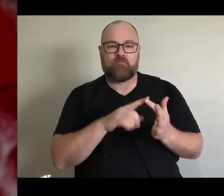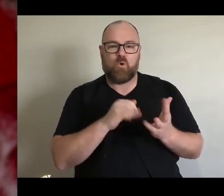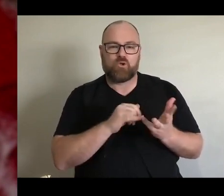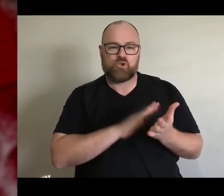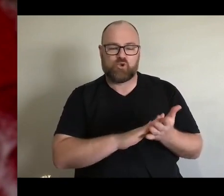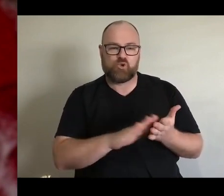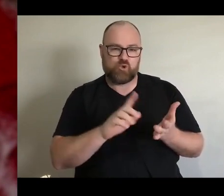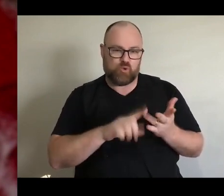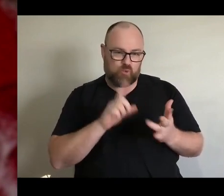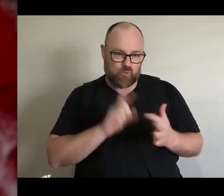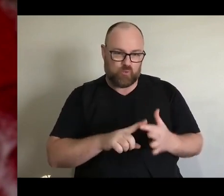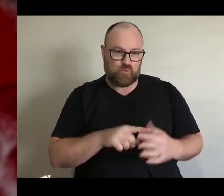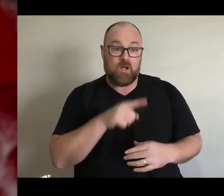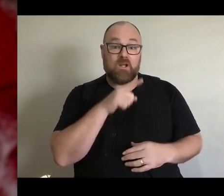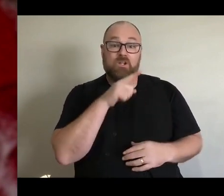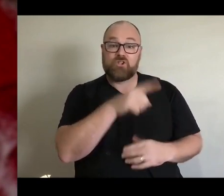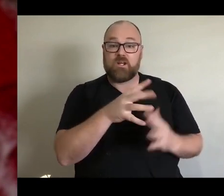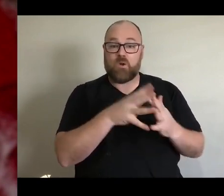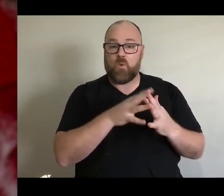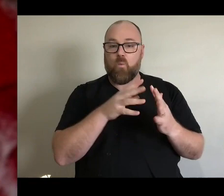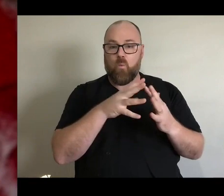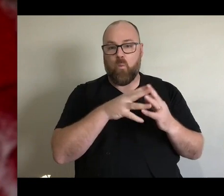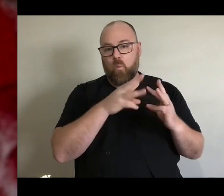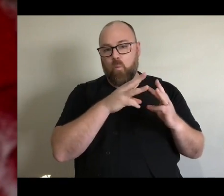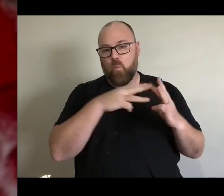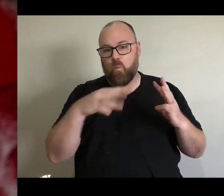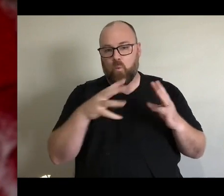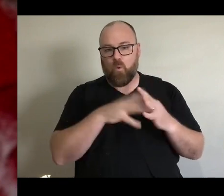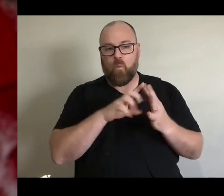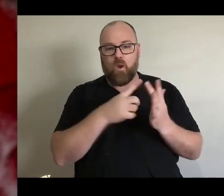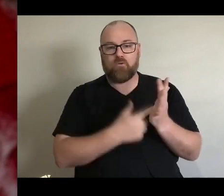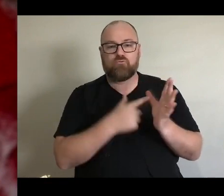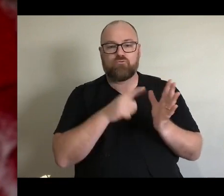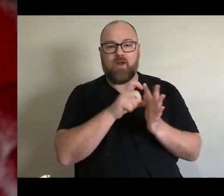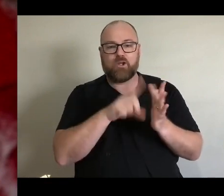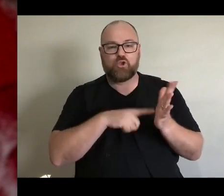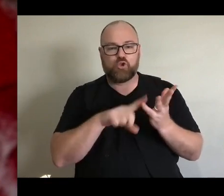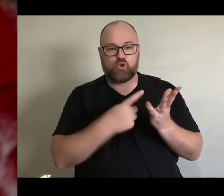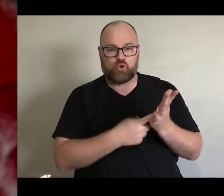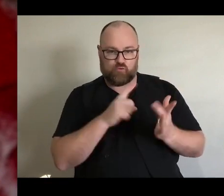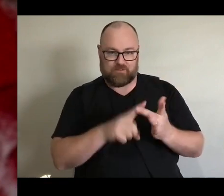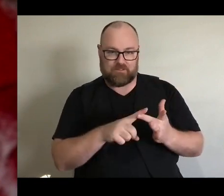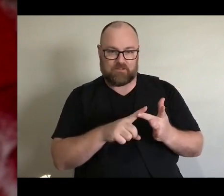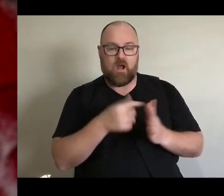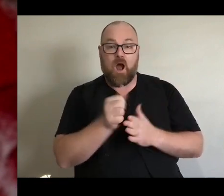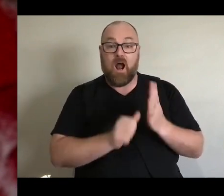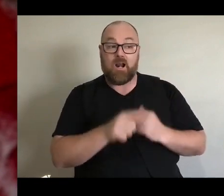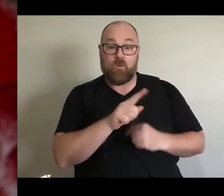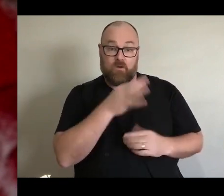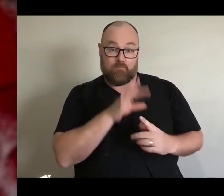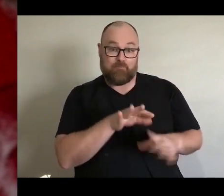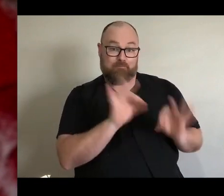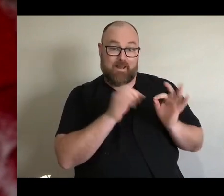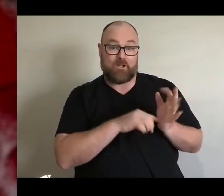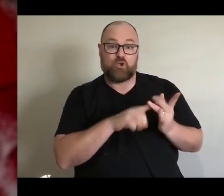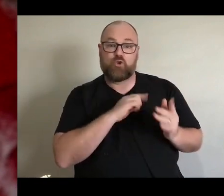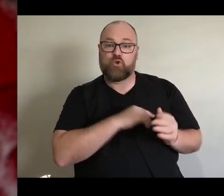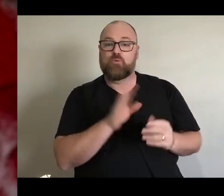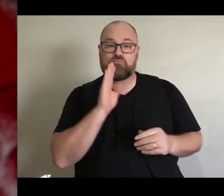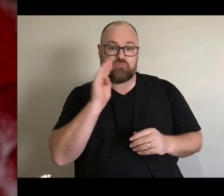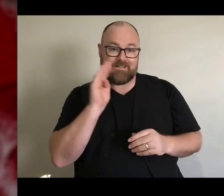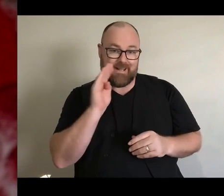ceremony. Nicole's a Wiradjuri artist and has been chosen to present the final chapter in